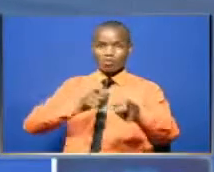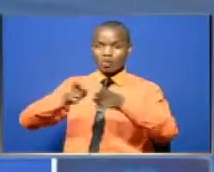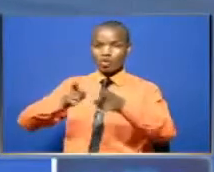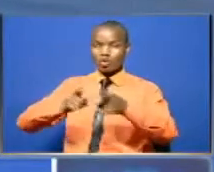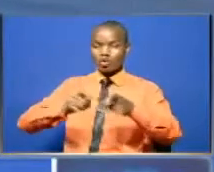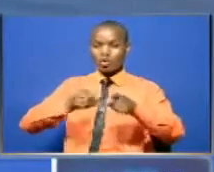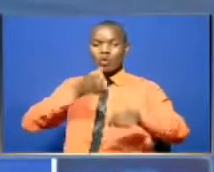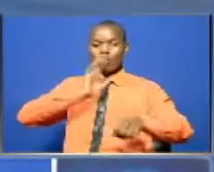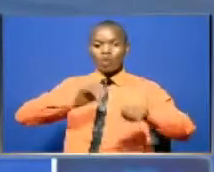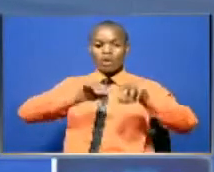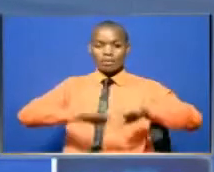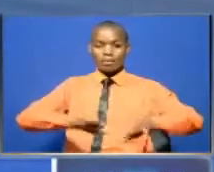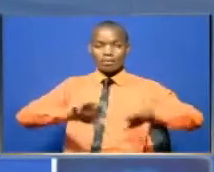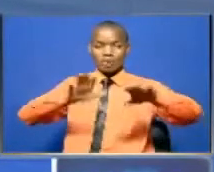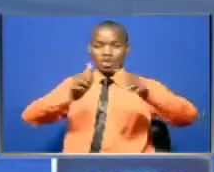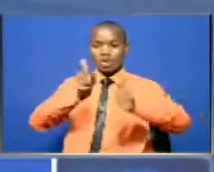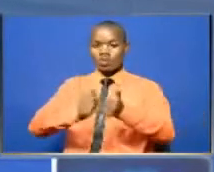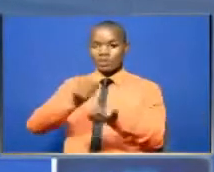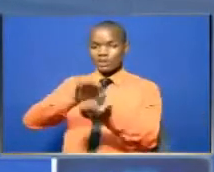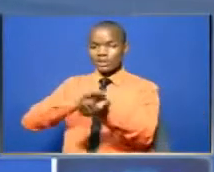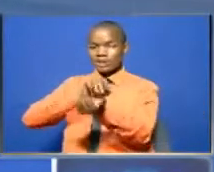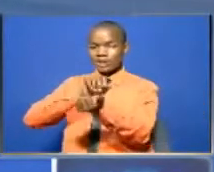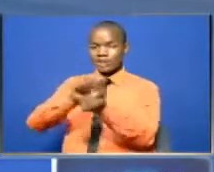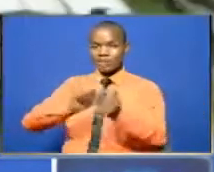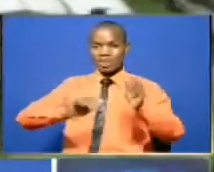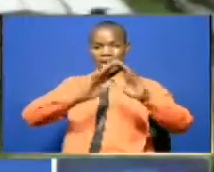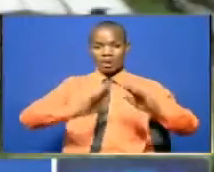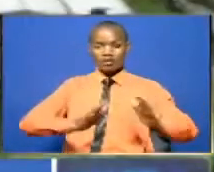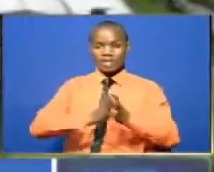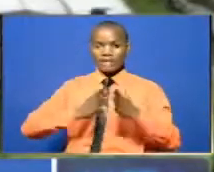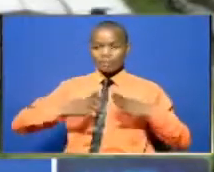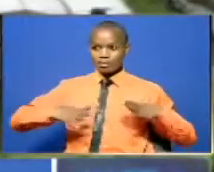massive destruction of property and displacement of persons.